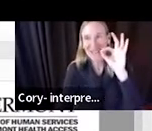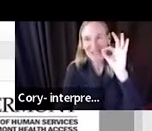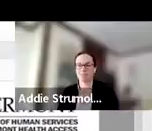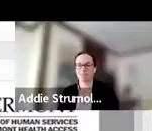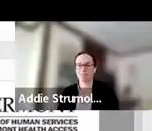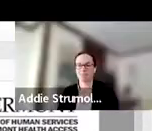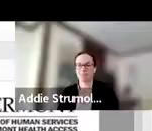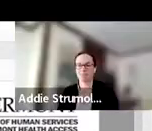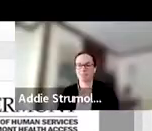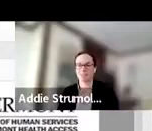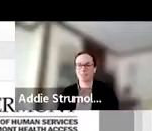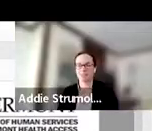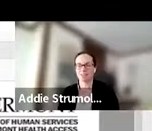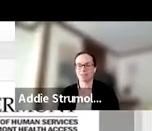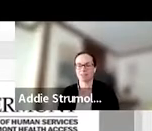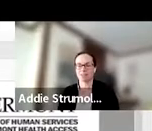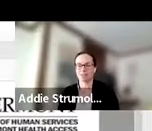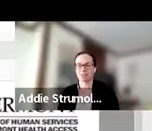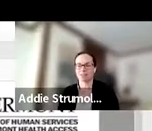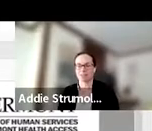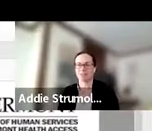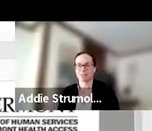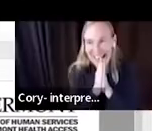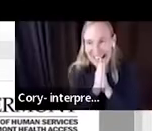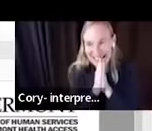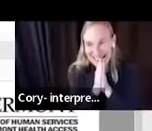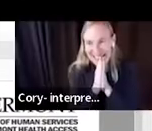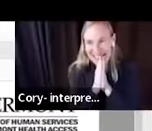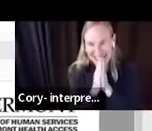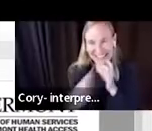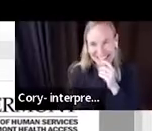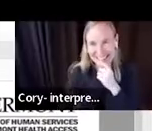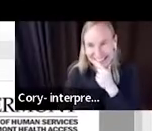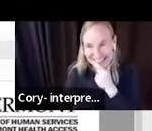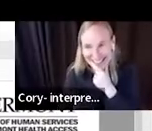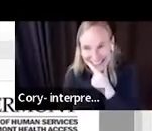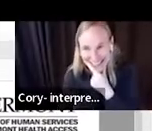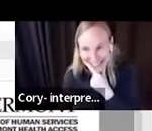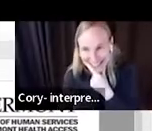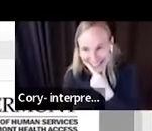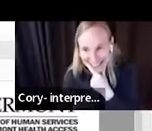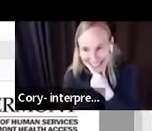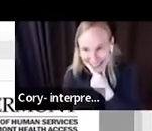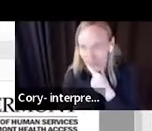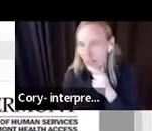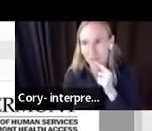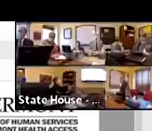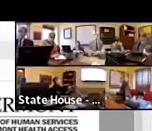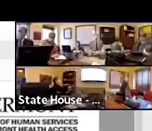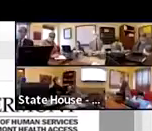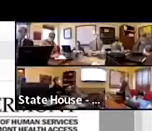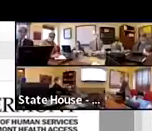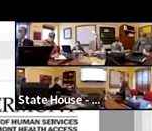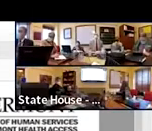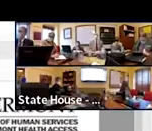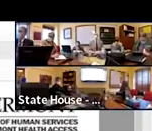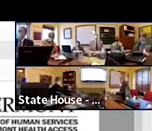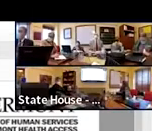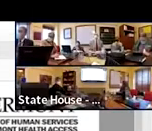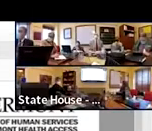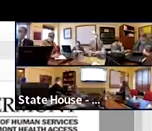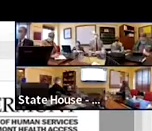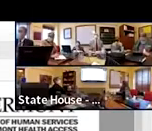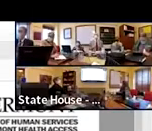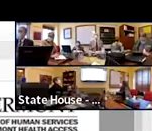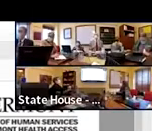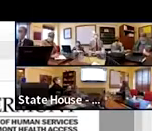Is Corey still on if I speak? That's perfect, yes. No. Great. No. No, well, we don't